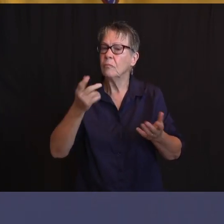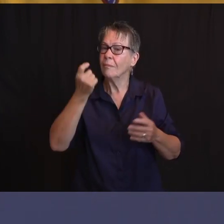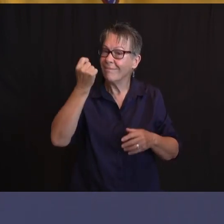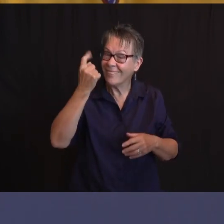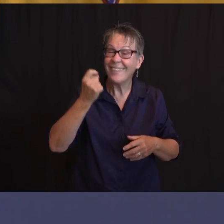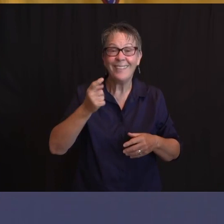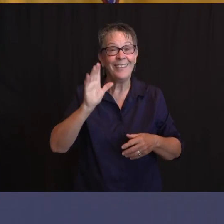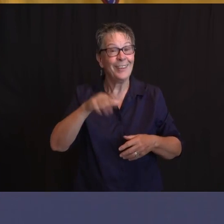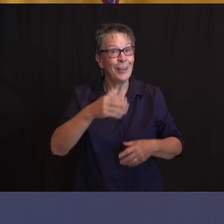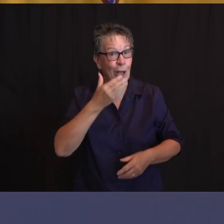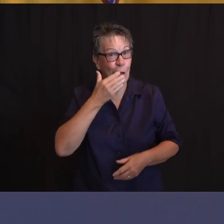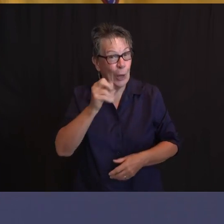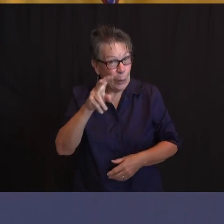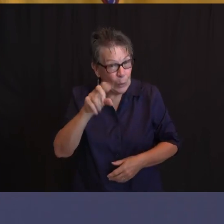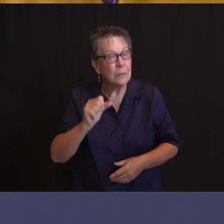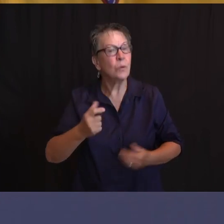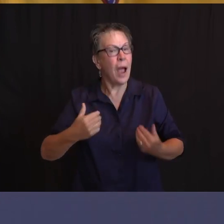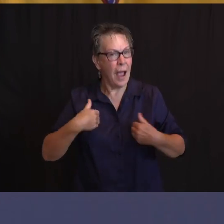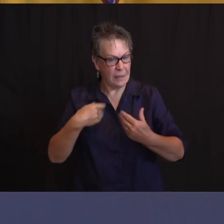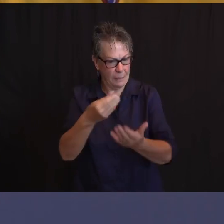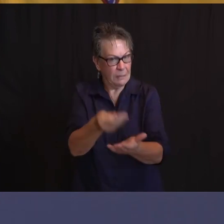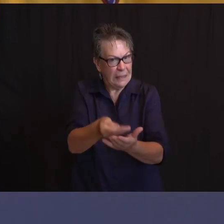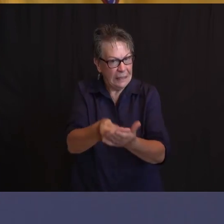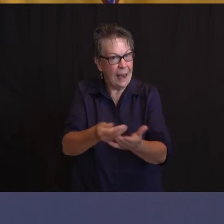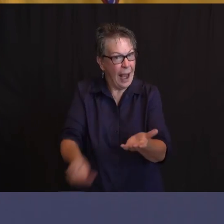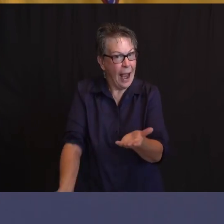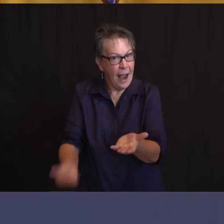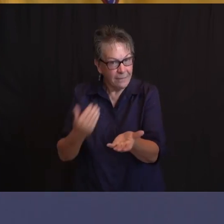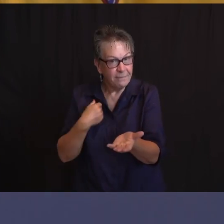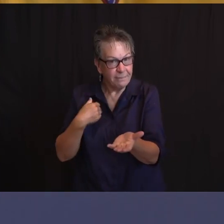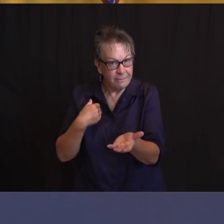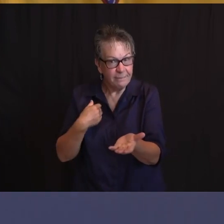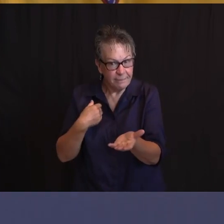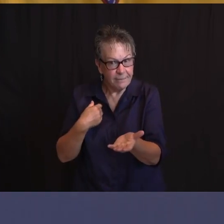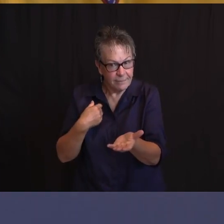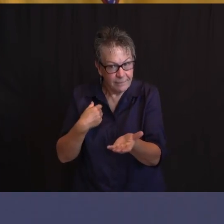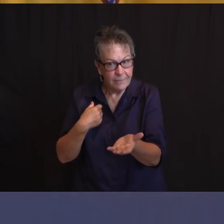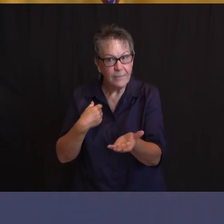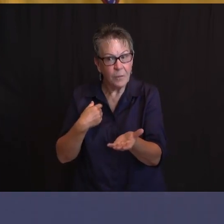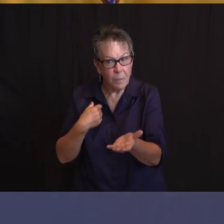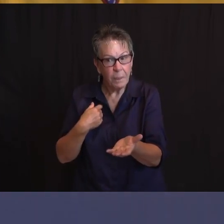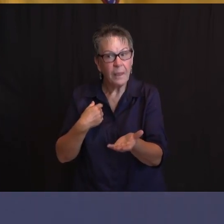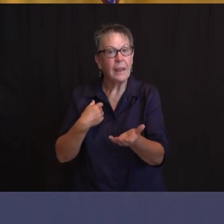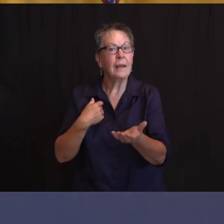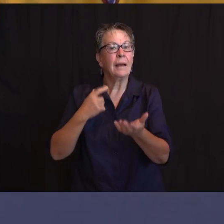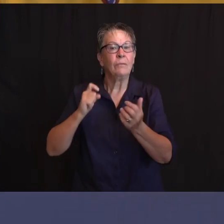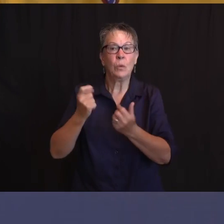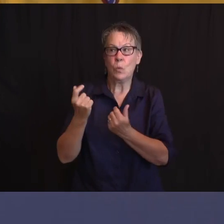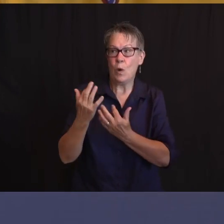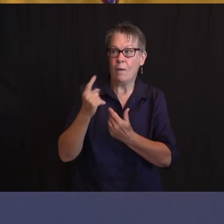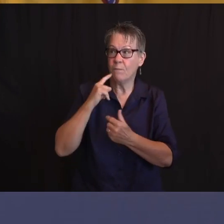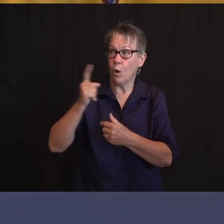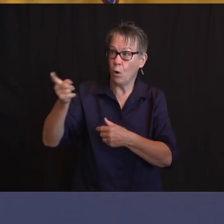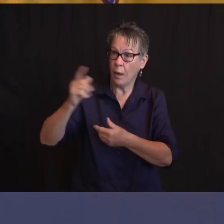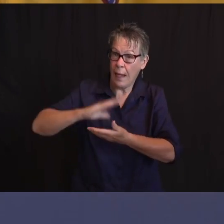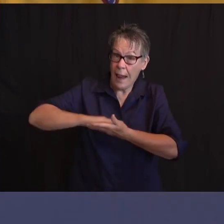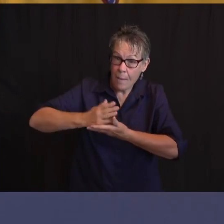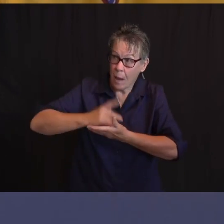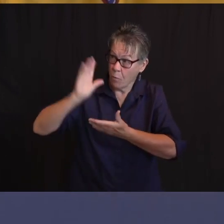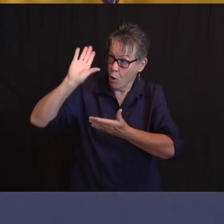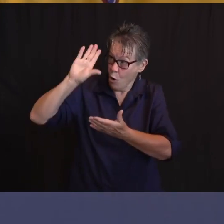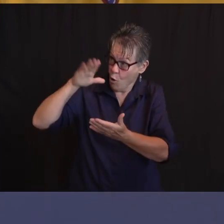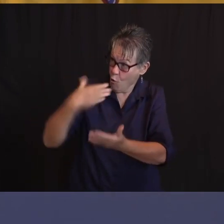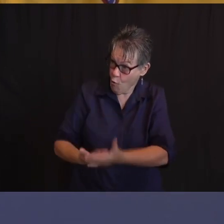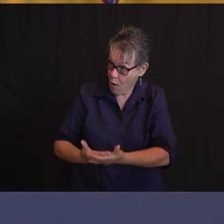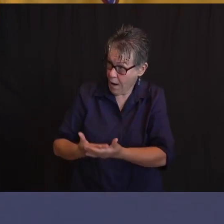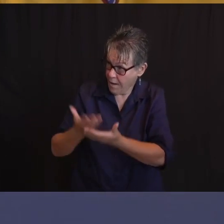But we got to get the actual devices have got to get here, and there's too much of a gap right now. Nothing more on